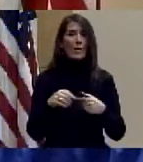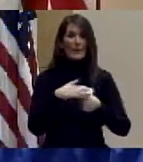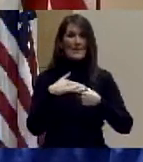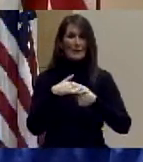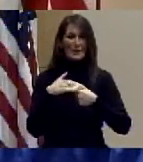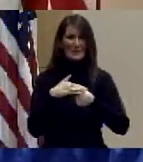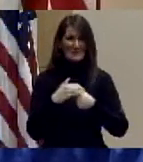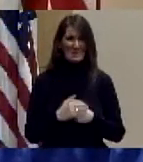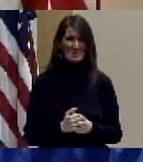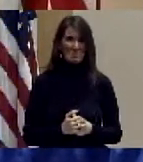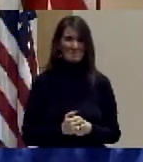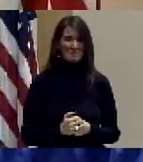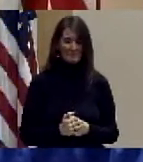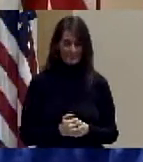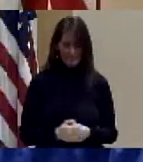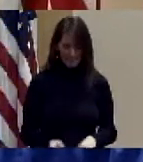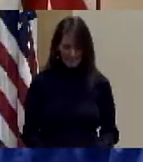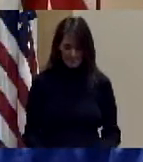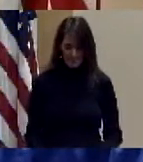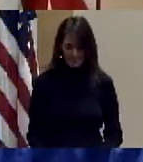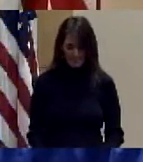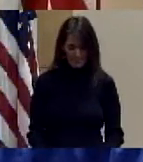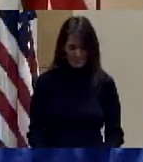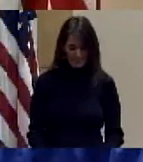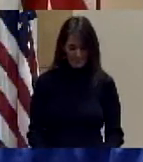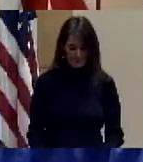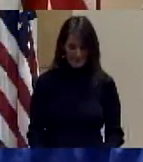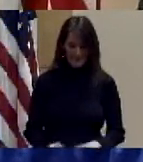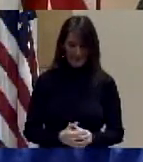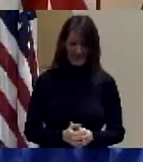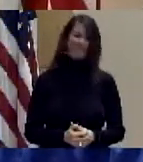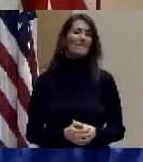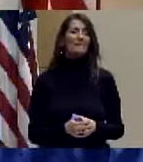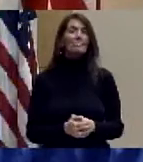on our neighborhoods. Sorry. Anything but negatives.